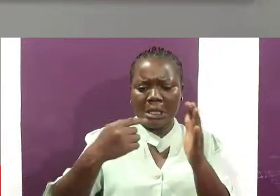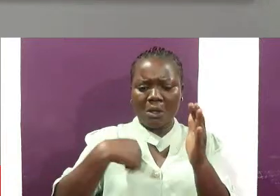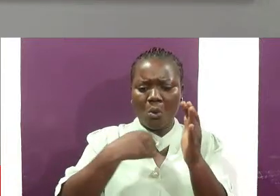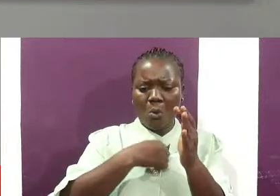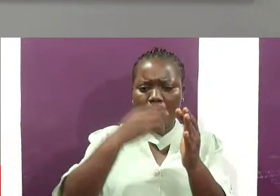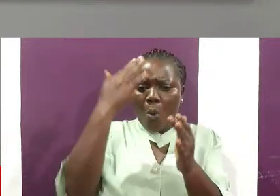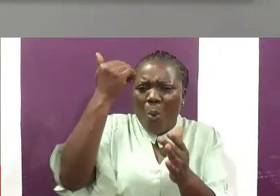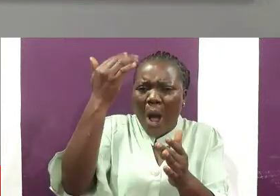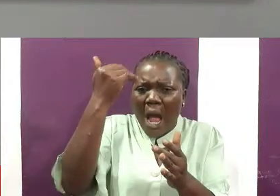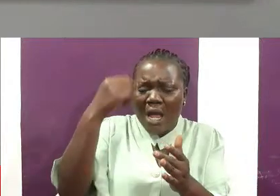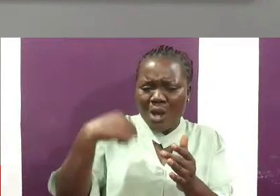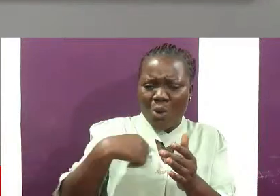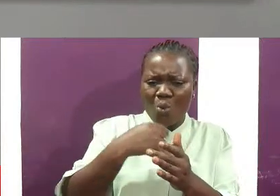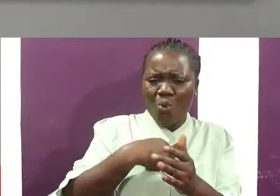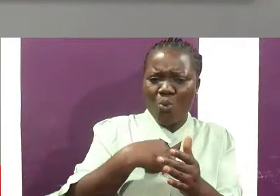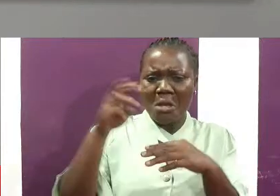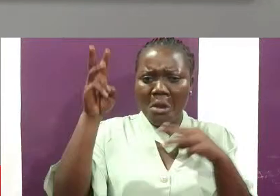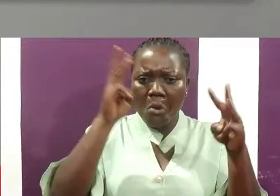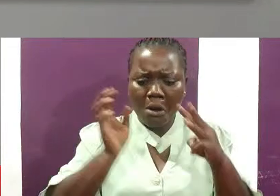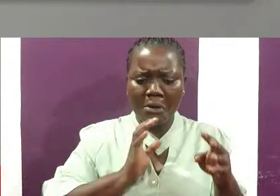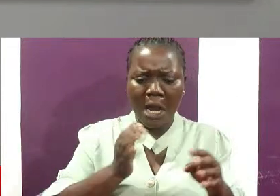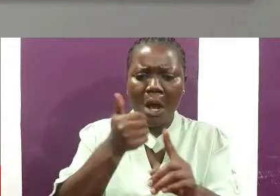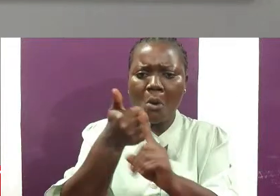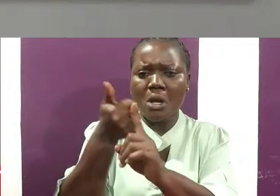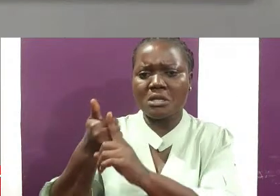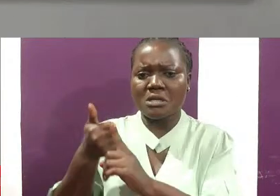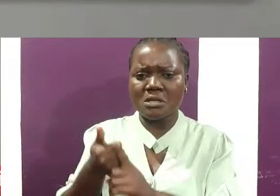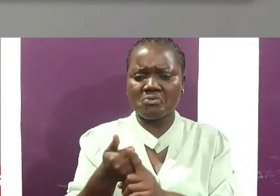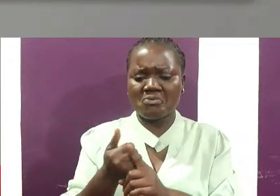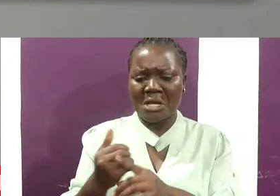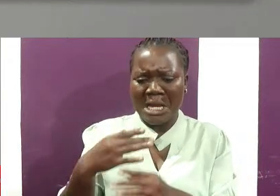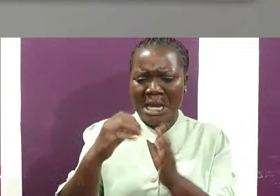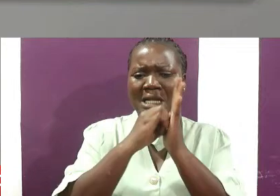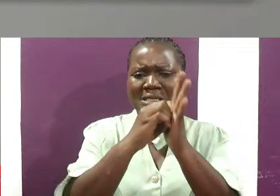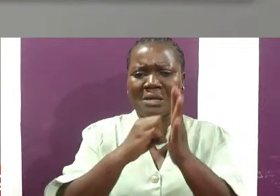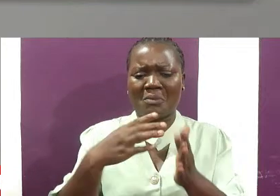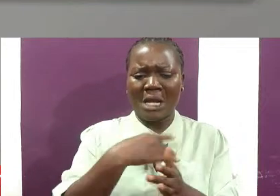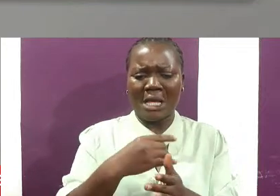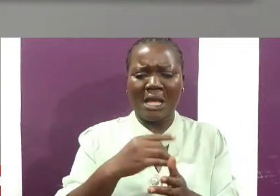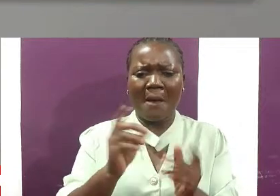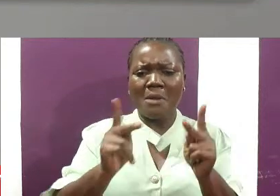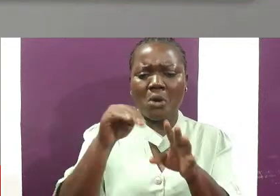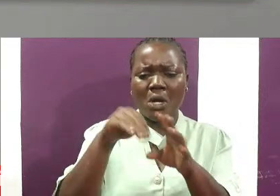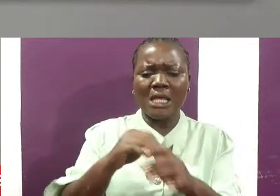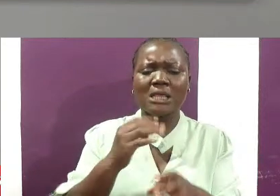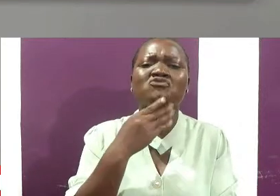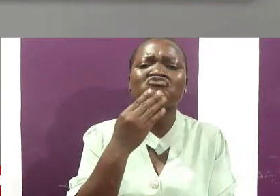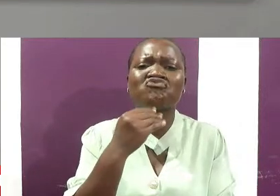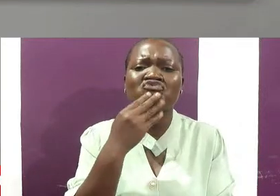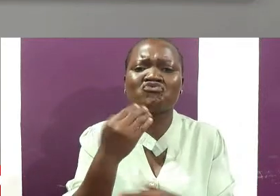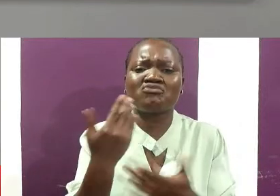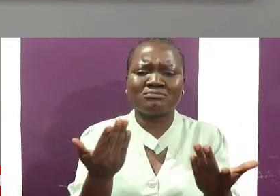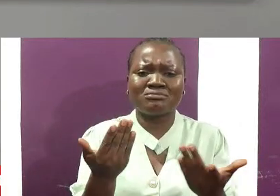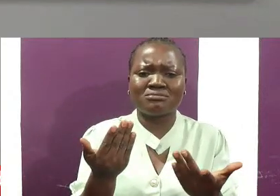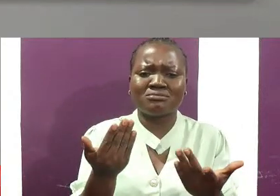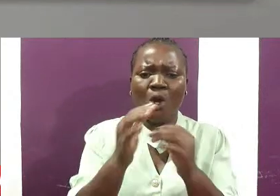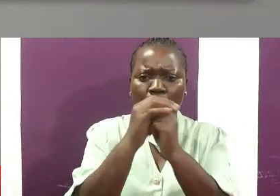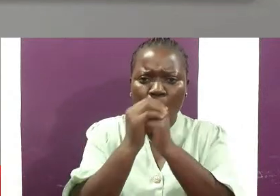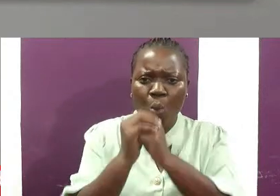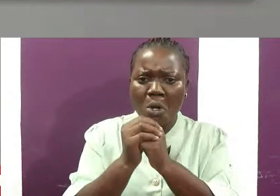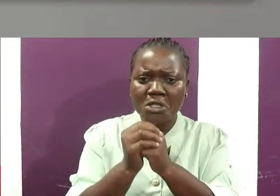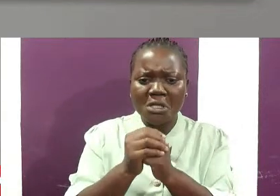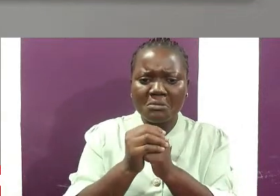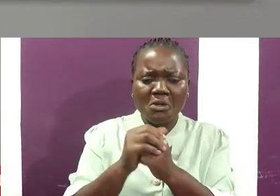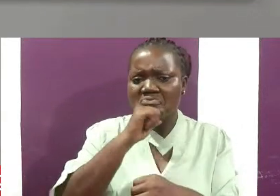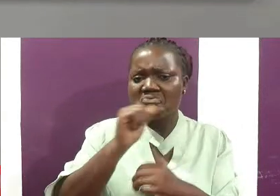enya mewura krisosum no na omo oju sum no e sum ahodo ana aka na ne wo wiase no kasi eja om no munyira sum de omope. Yet